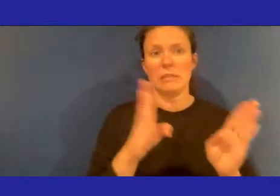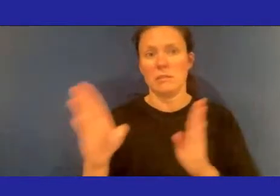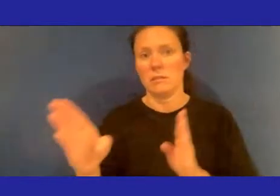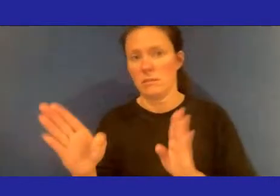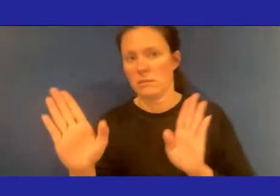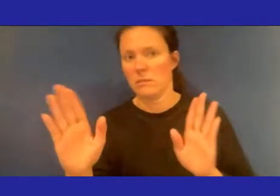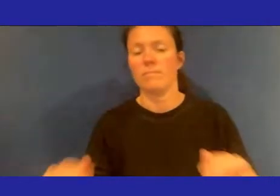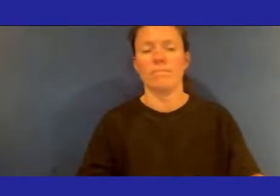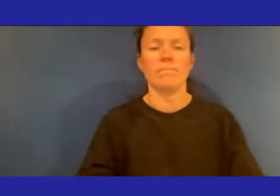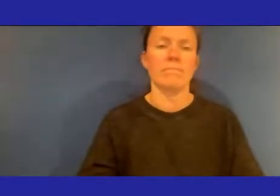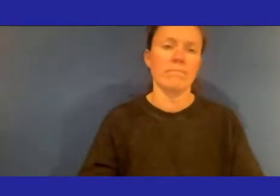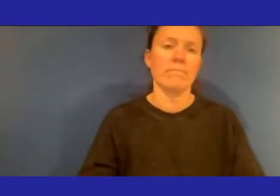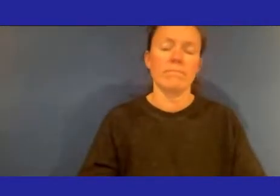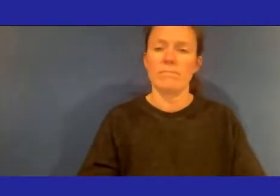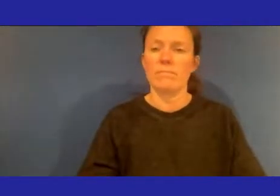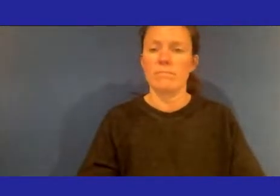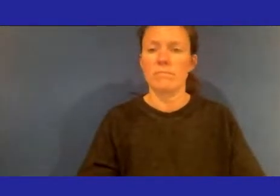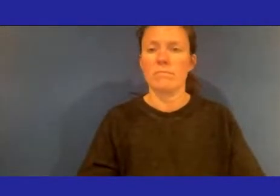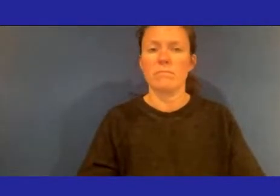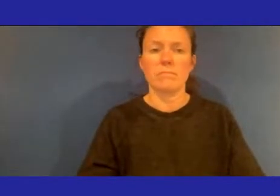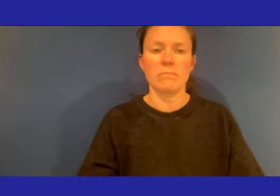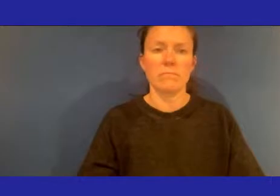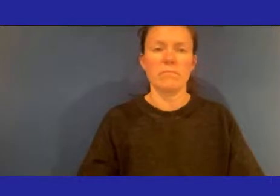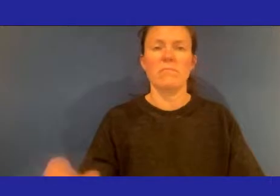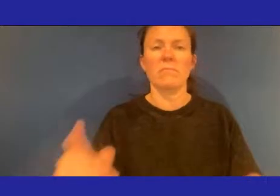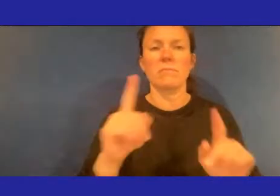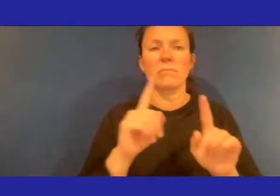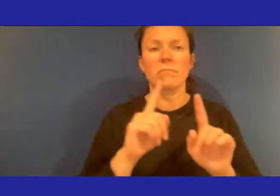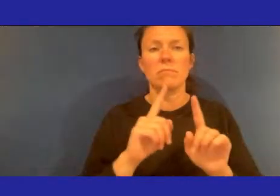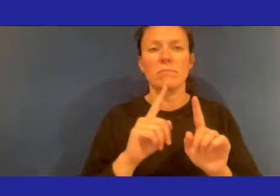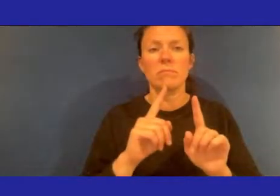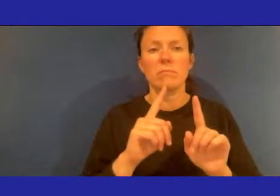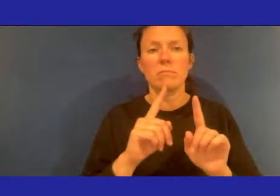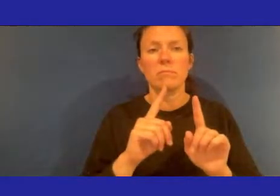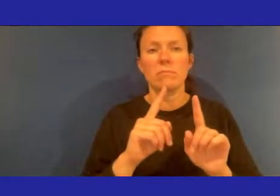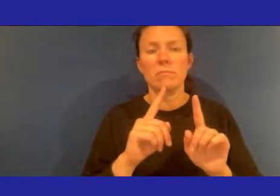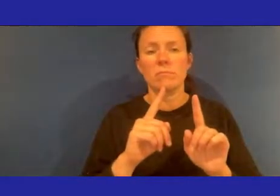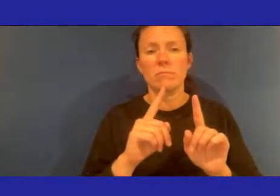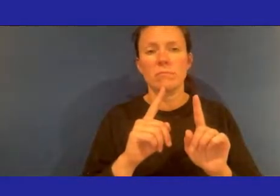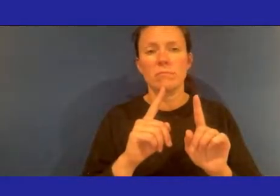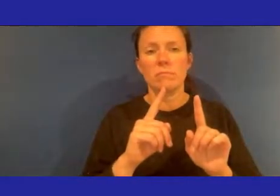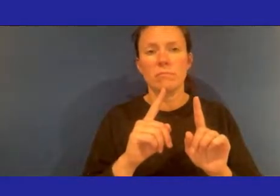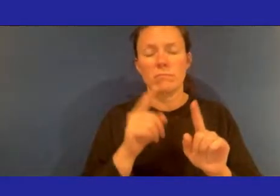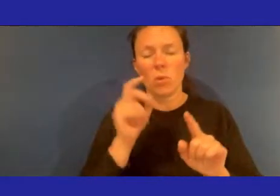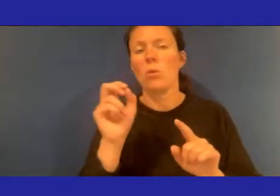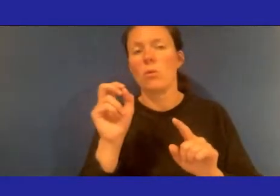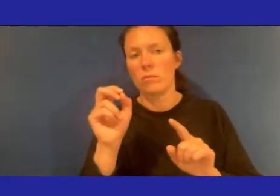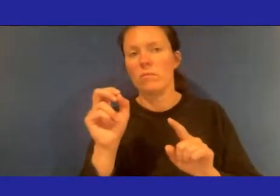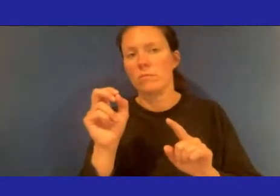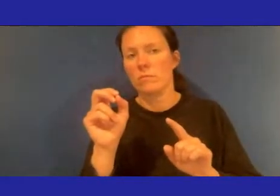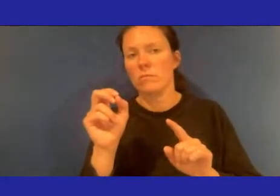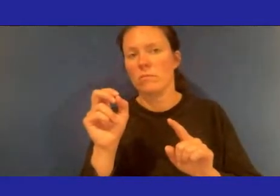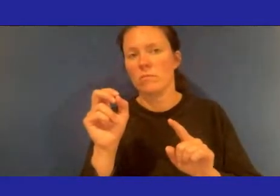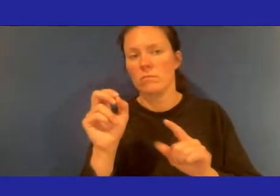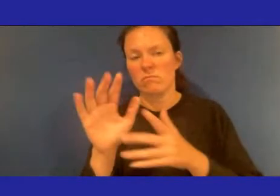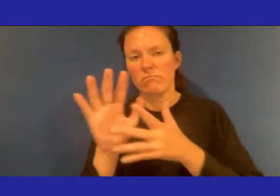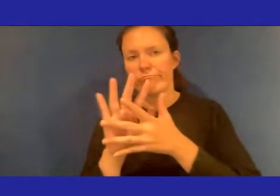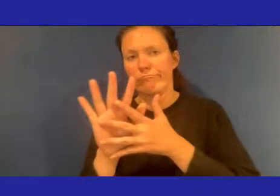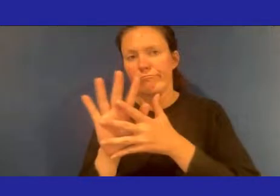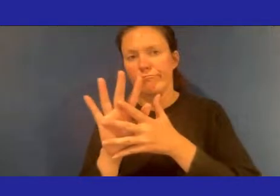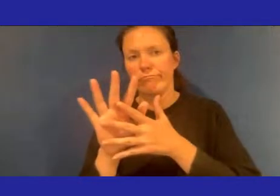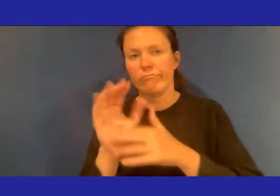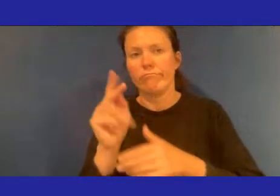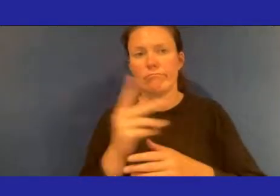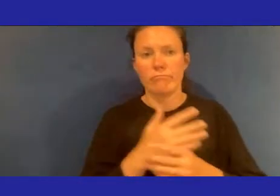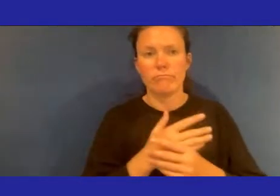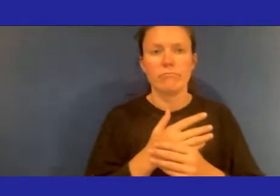other. But for the survey, Accuracy survey, we focused on Adults. 18 and over. Okay. I mean, I'm assuming, right,